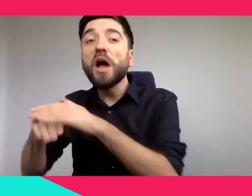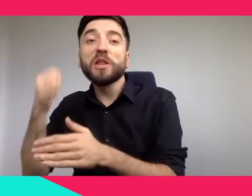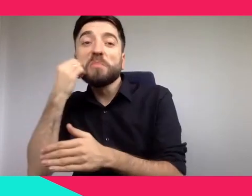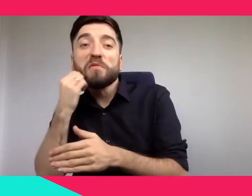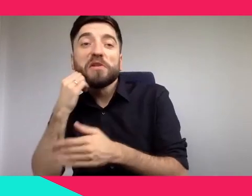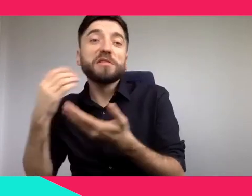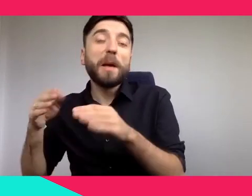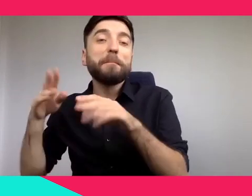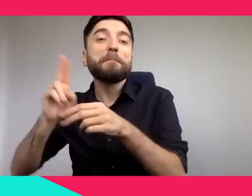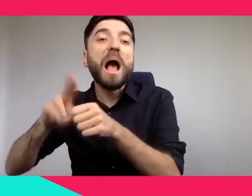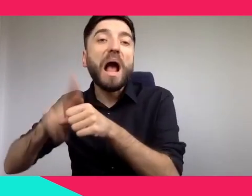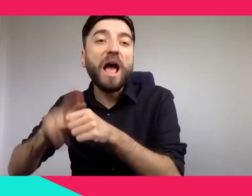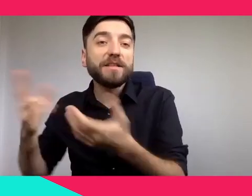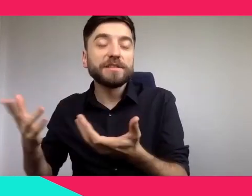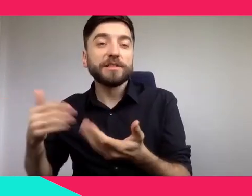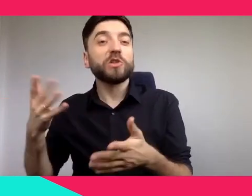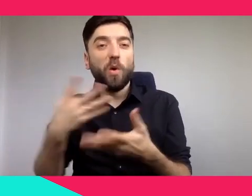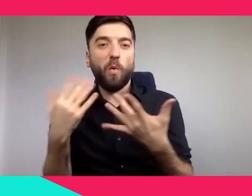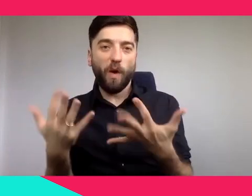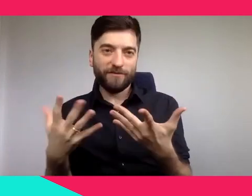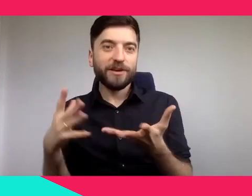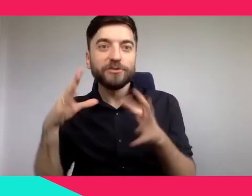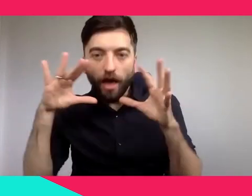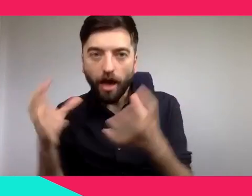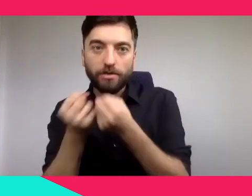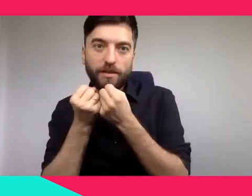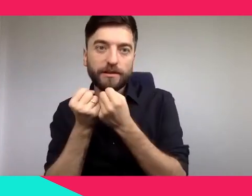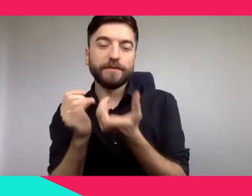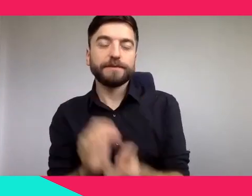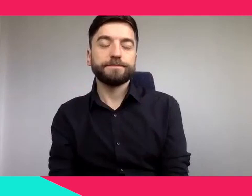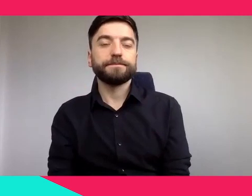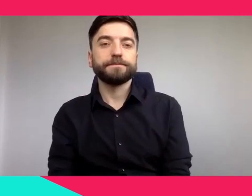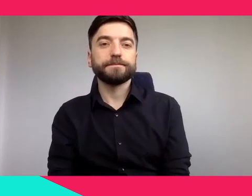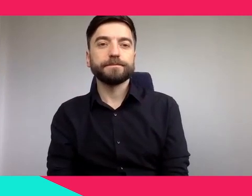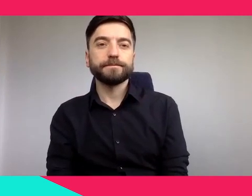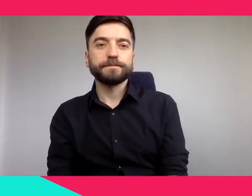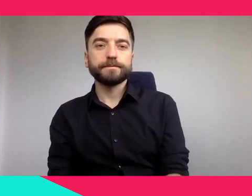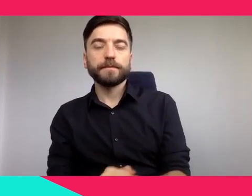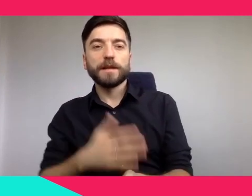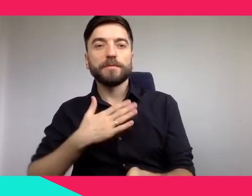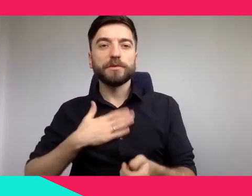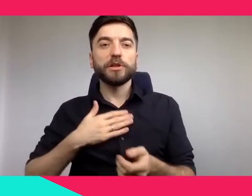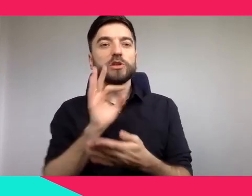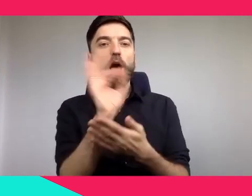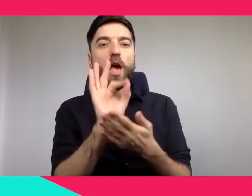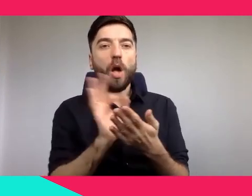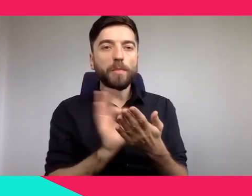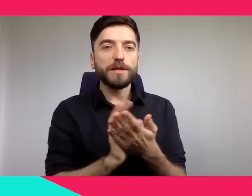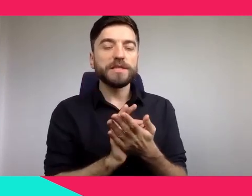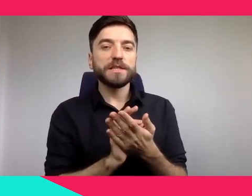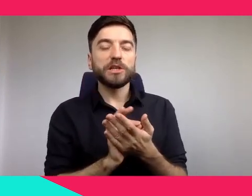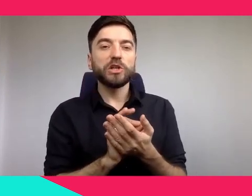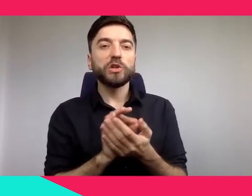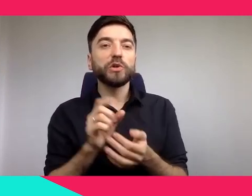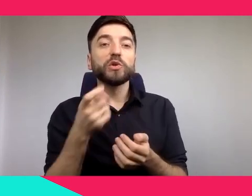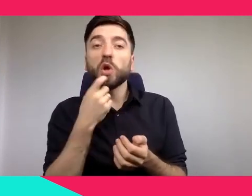in describing what was being depicted on a picture, or why this picture was in the collection and